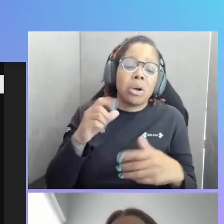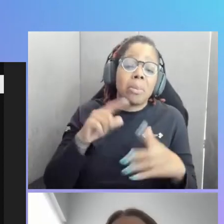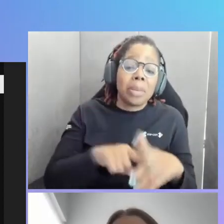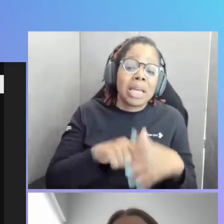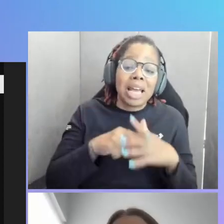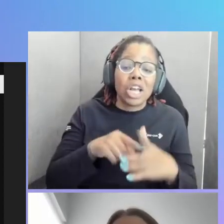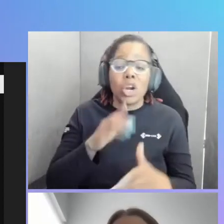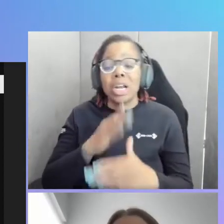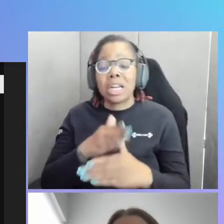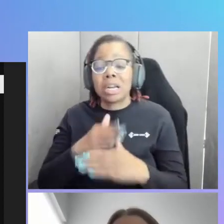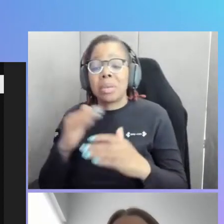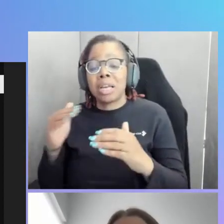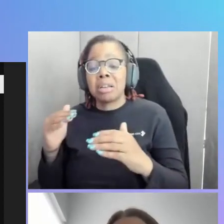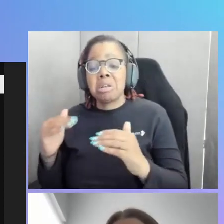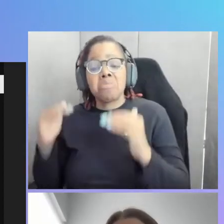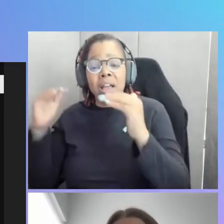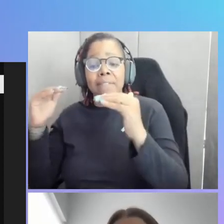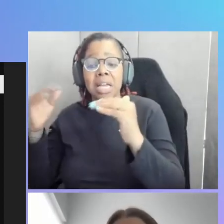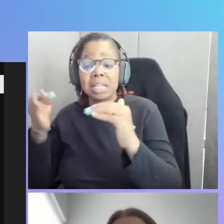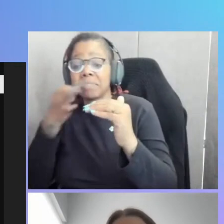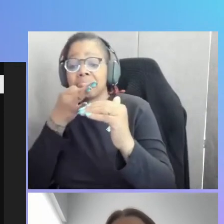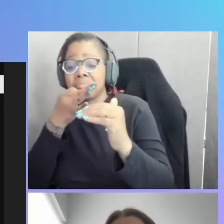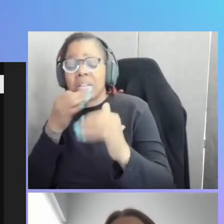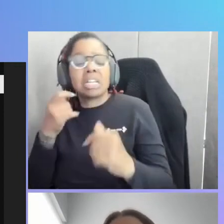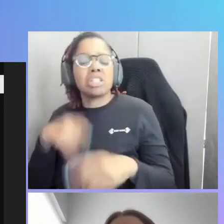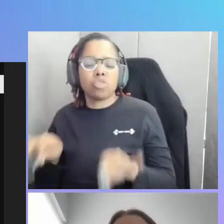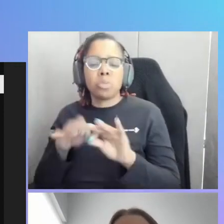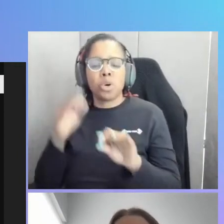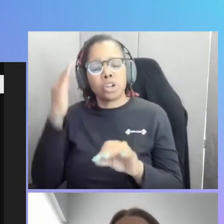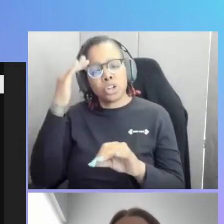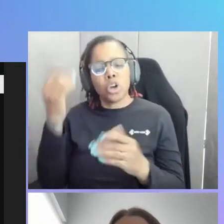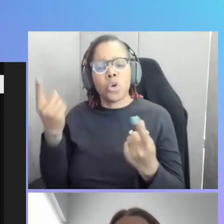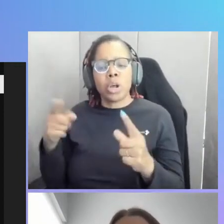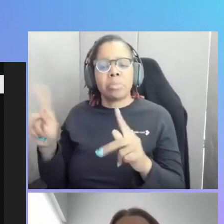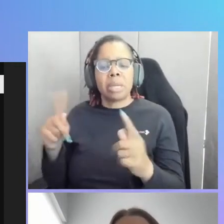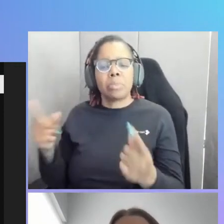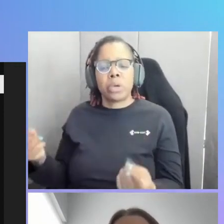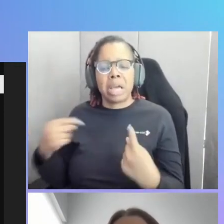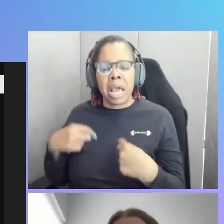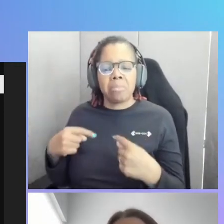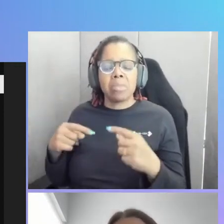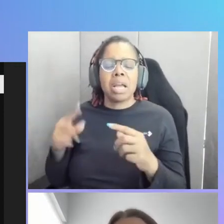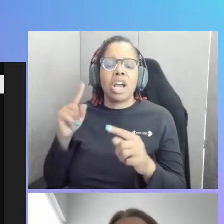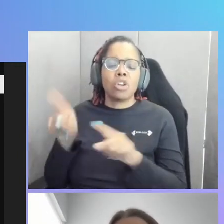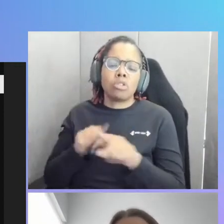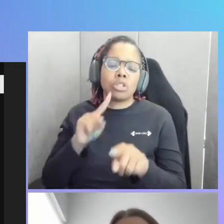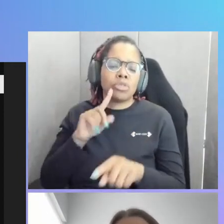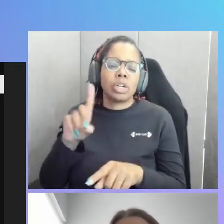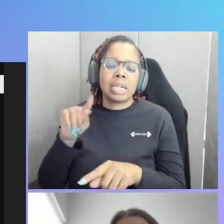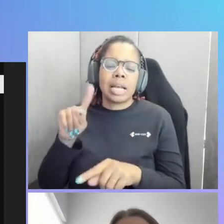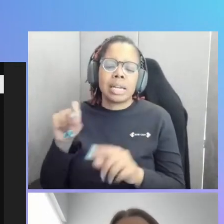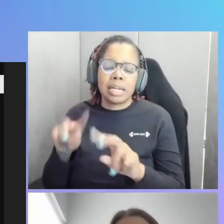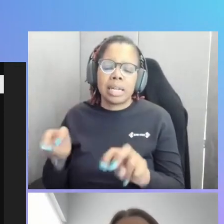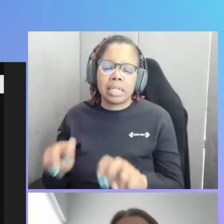was really important knowledge to have when participants came in for their sessions and for data analysis as well.